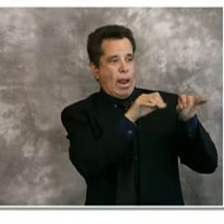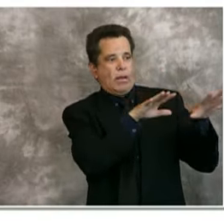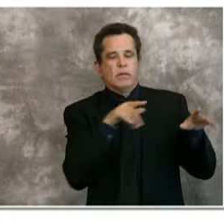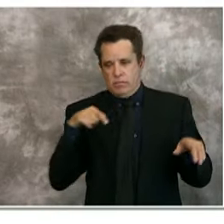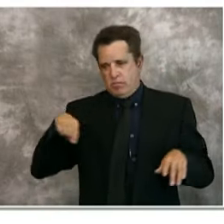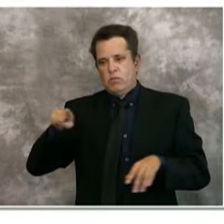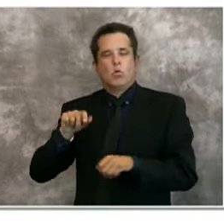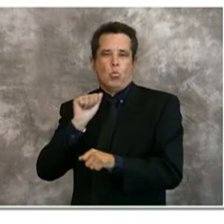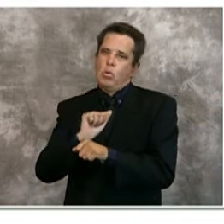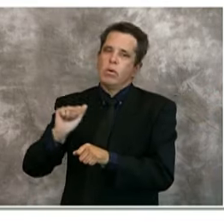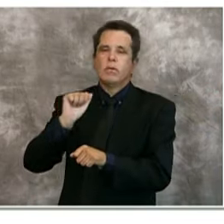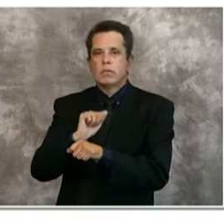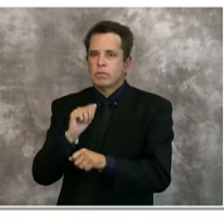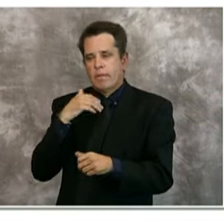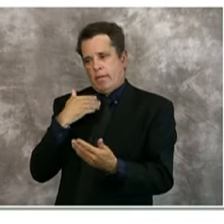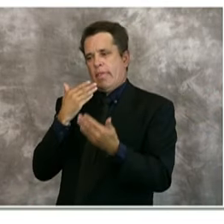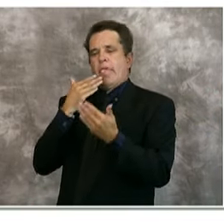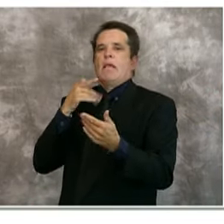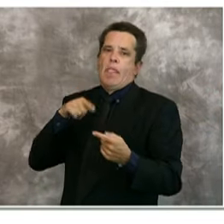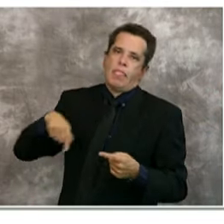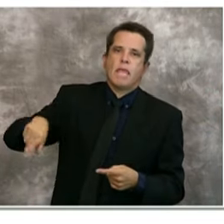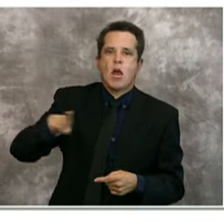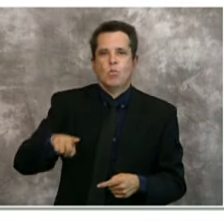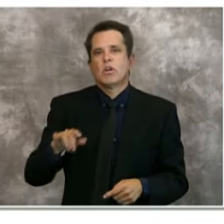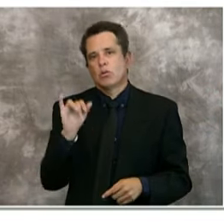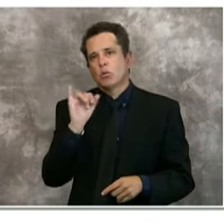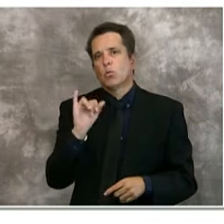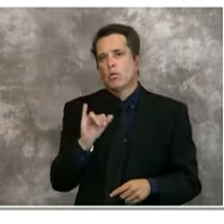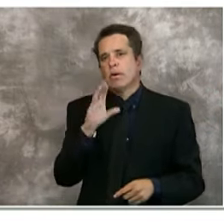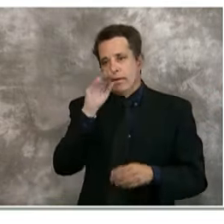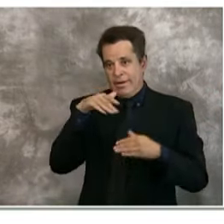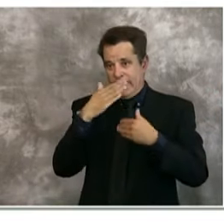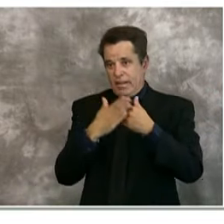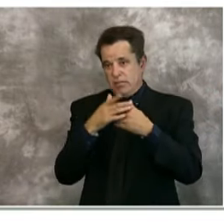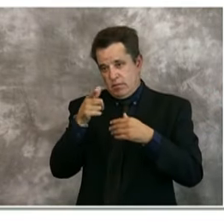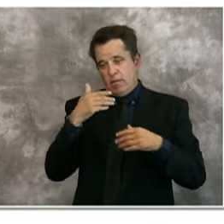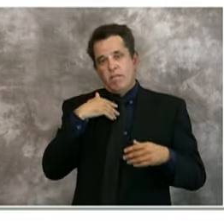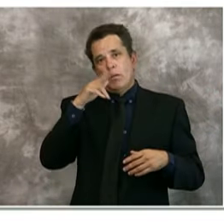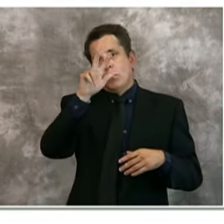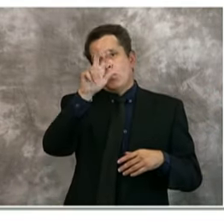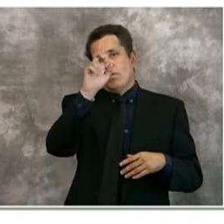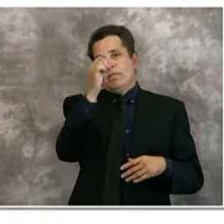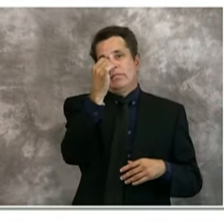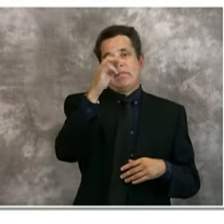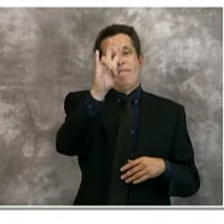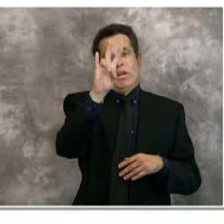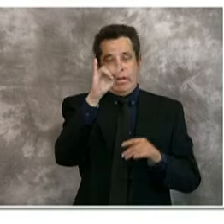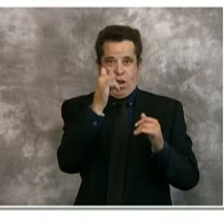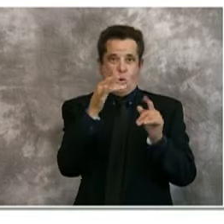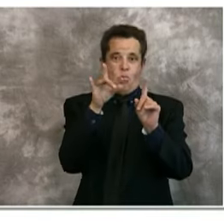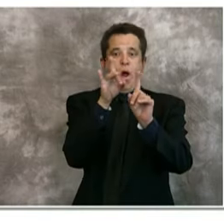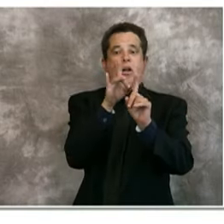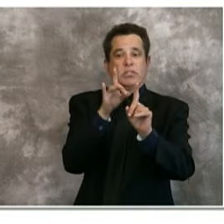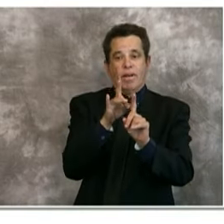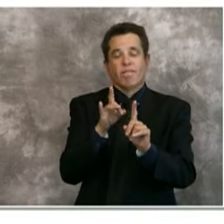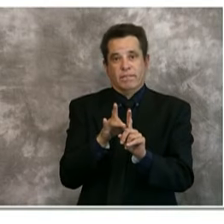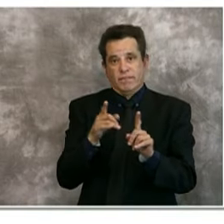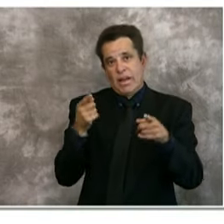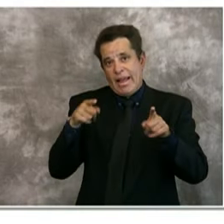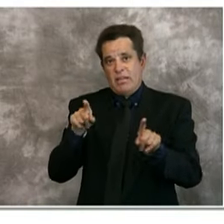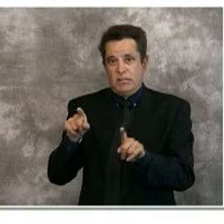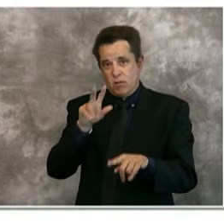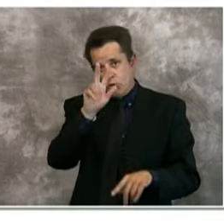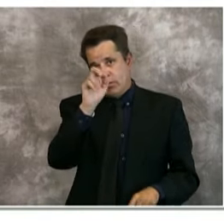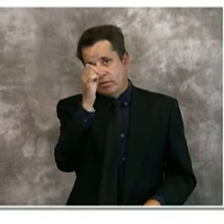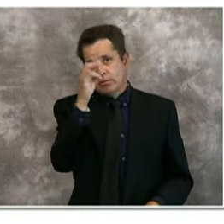our way through this. On our next chart, you'll see today we're reporting 317 positive cases. This is out of